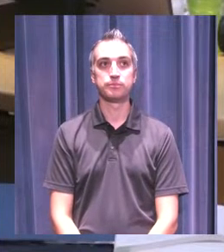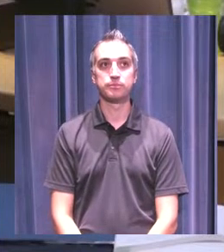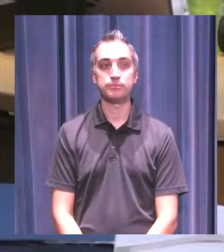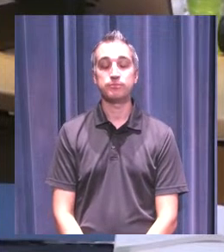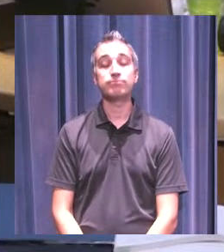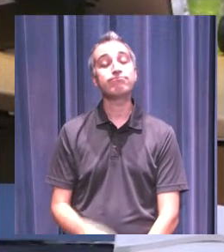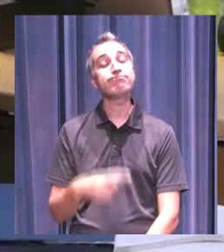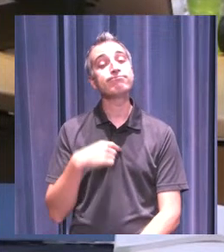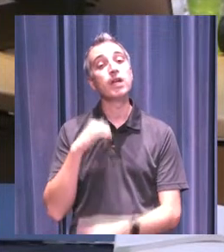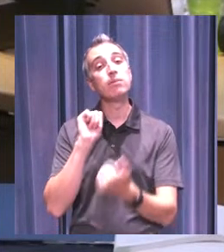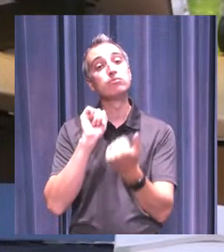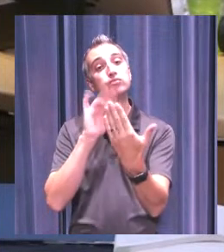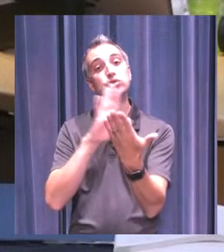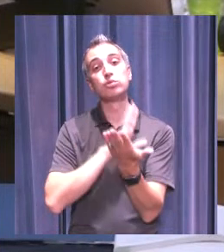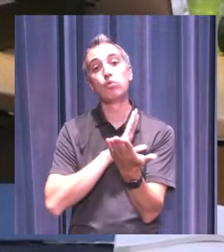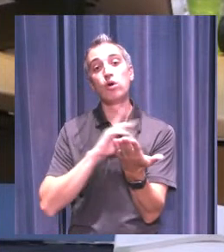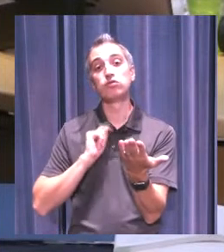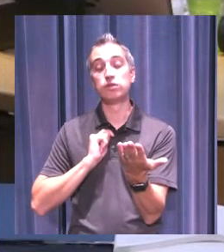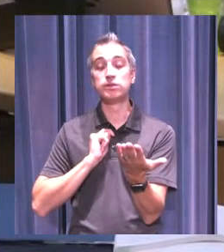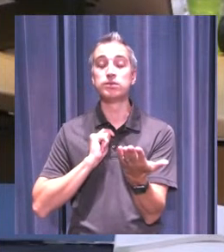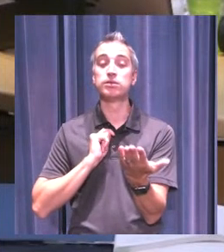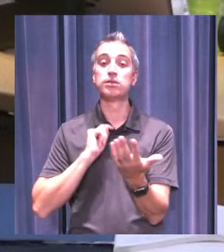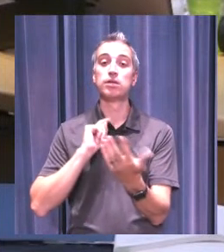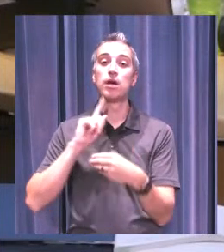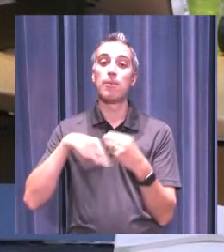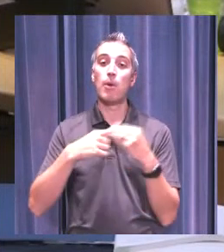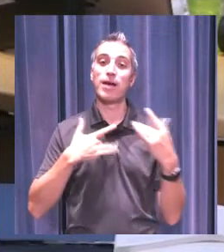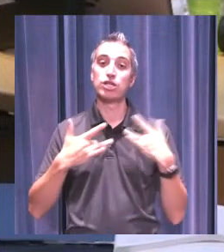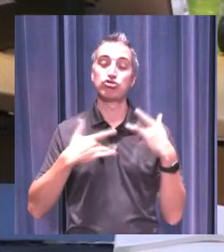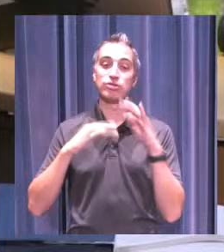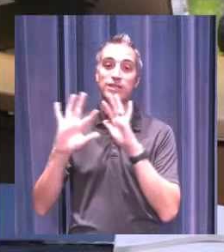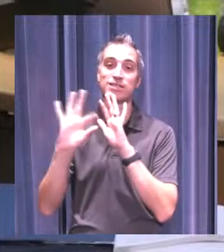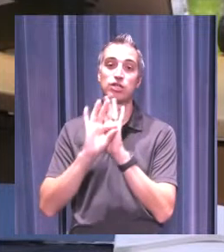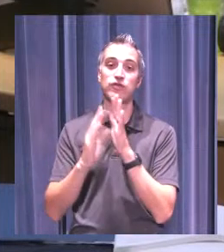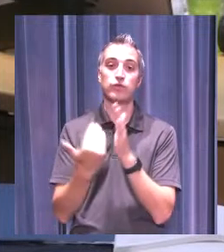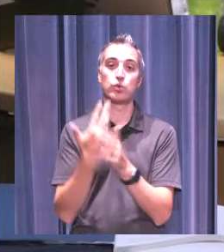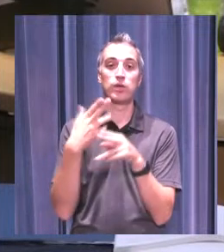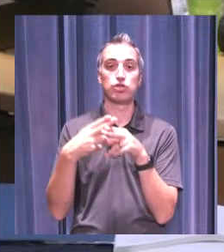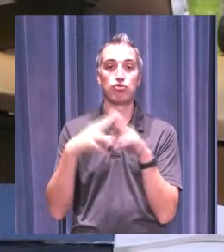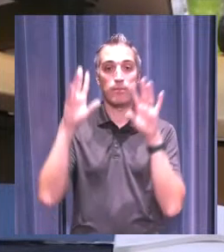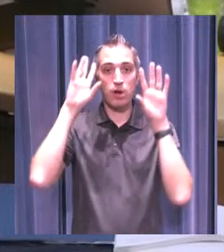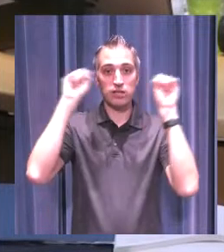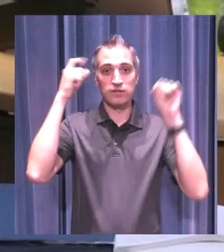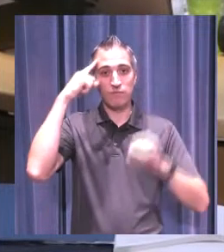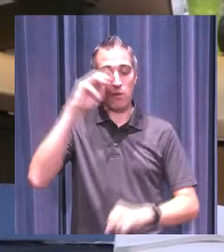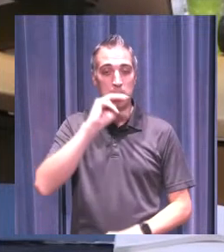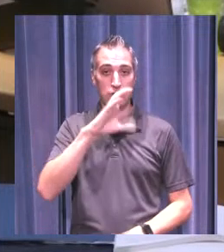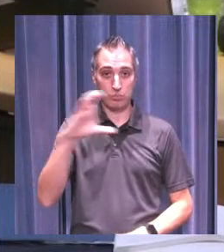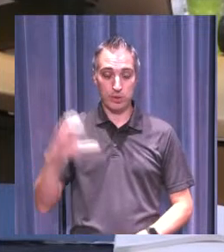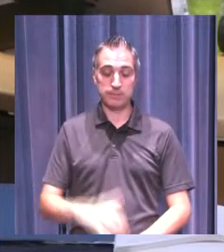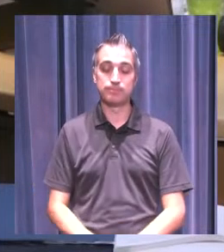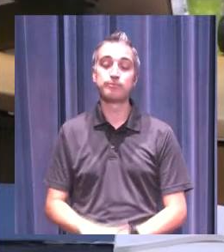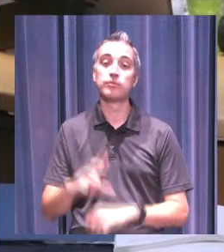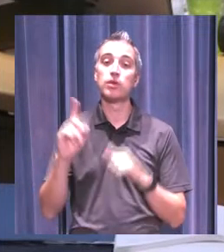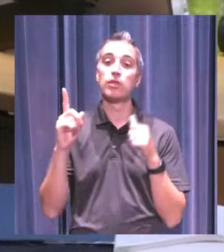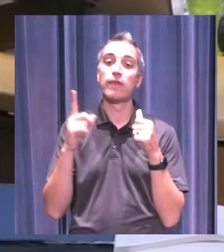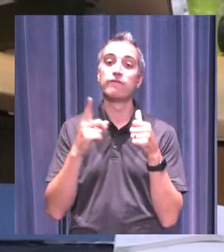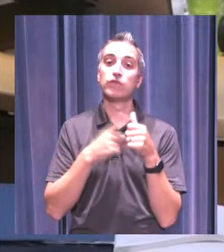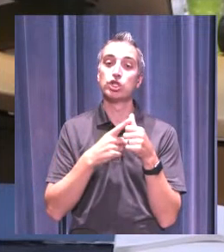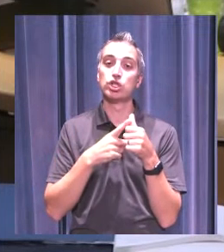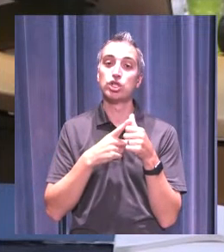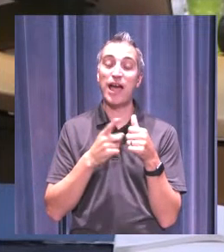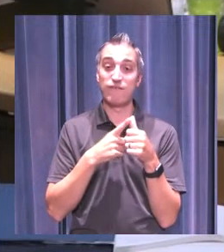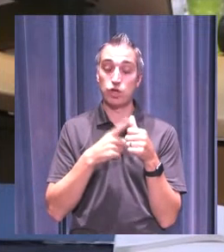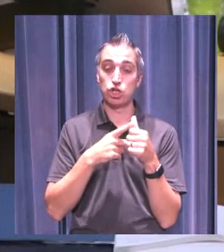I am addressing the Board of Trustees regarding my concerns for the selection of a new interim president for Mott Community College. I